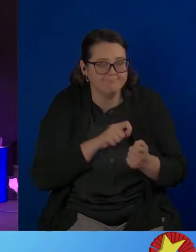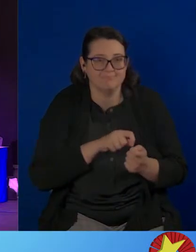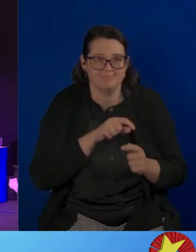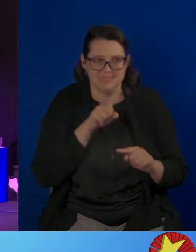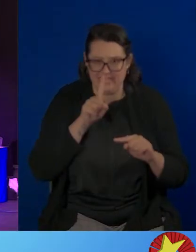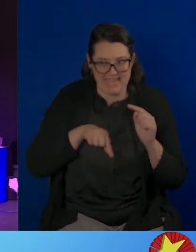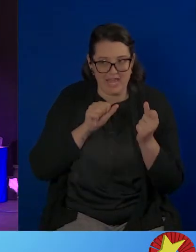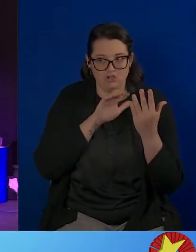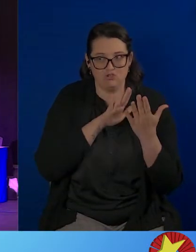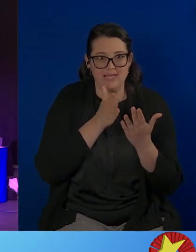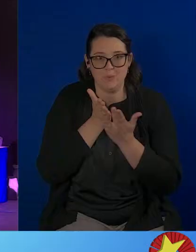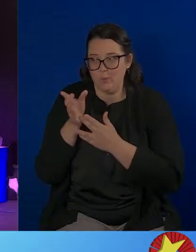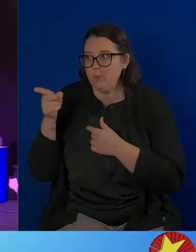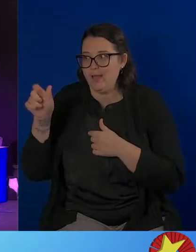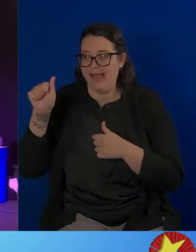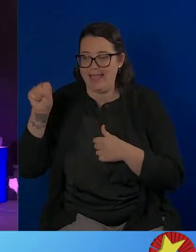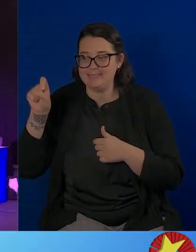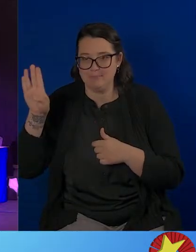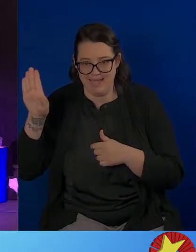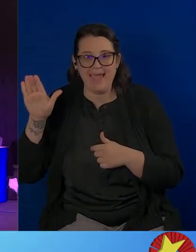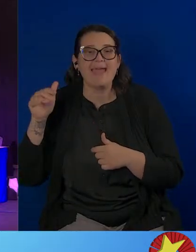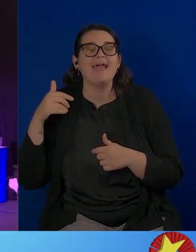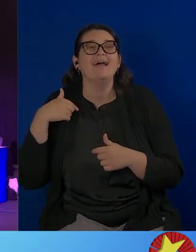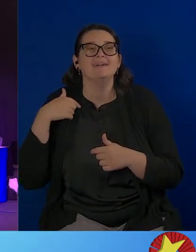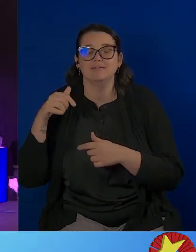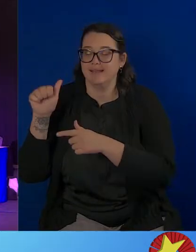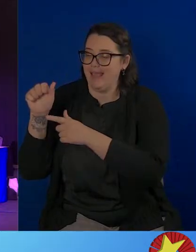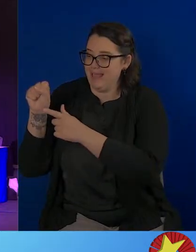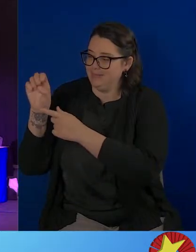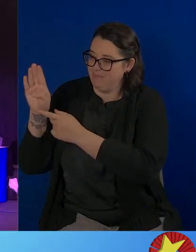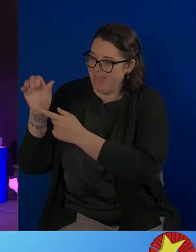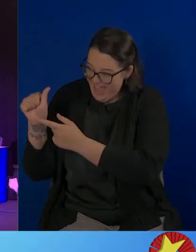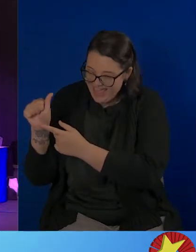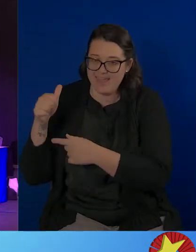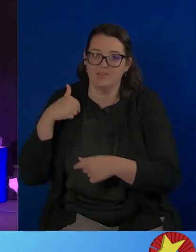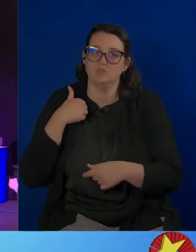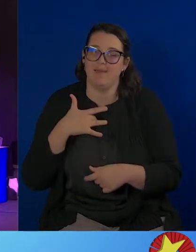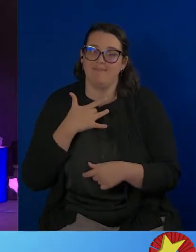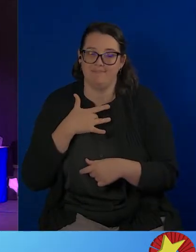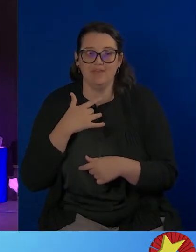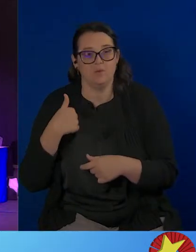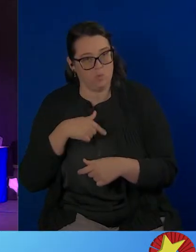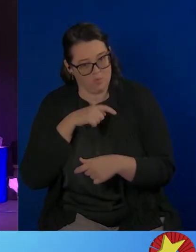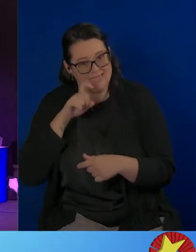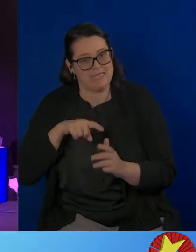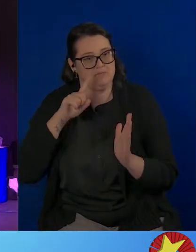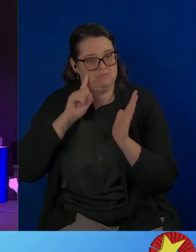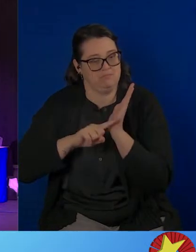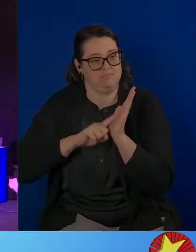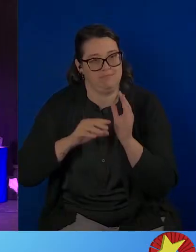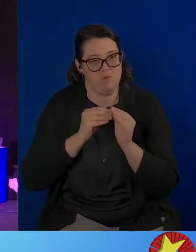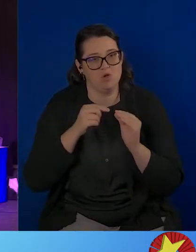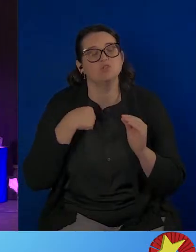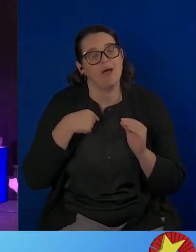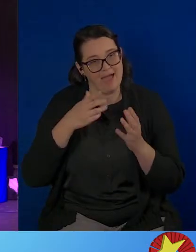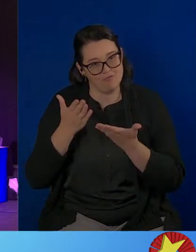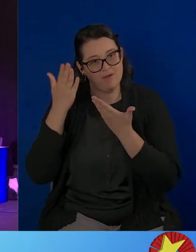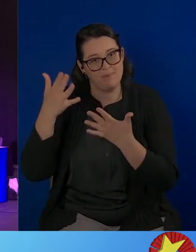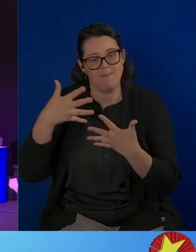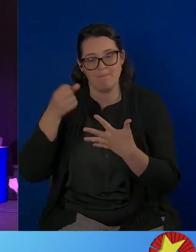through ASBA. So I think there's some pieces in there that we need to look at. To that end, then I would recommend that we pull 7.1